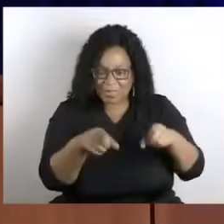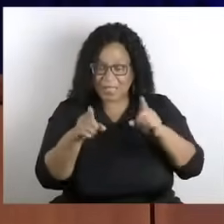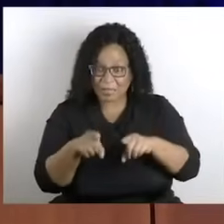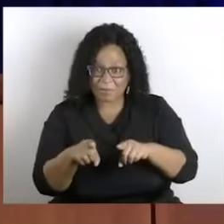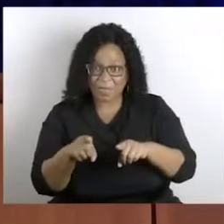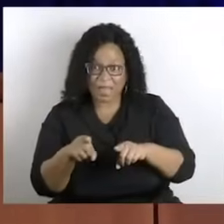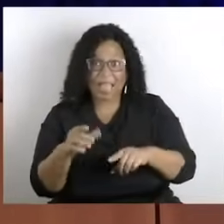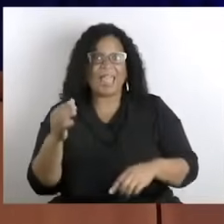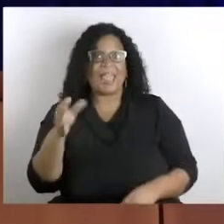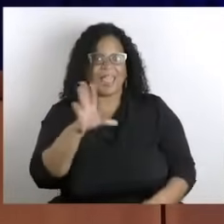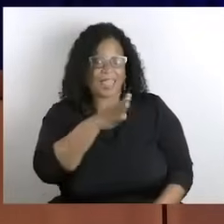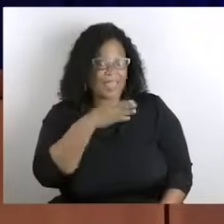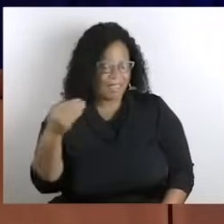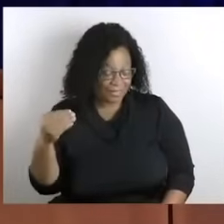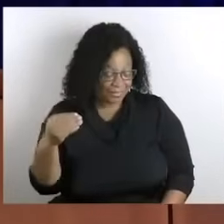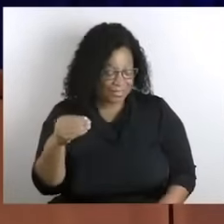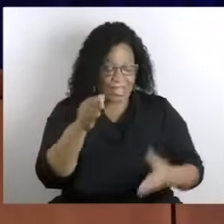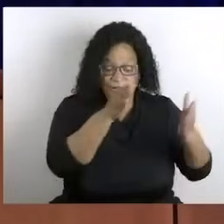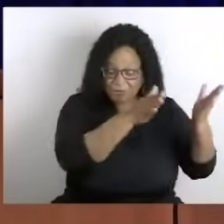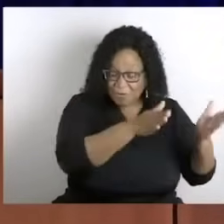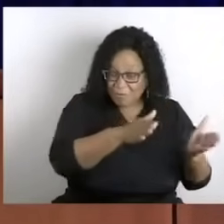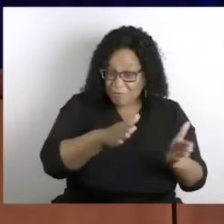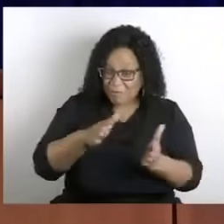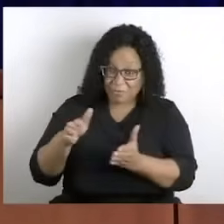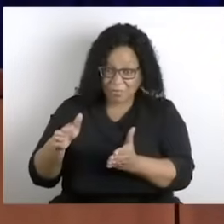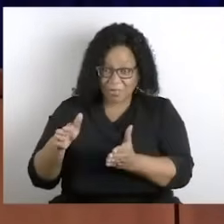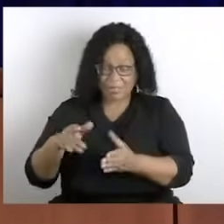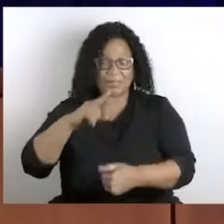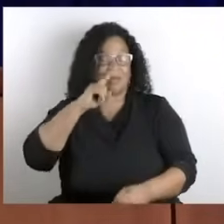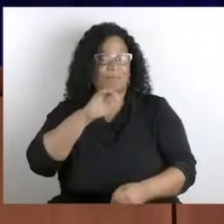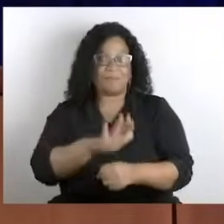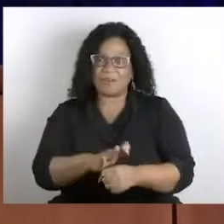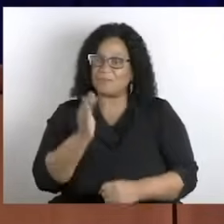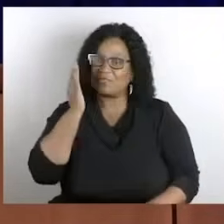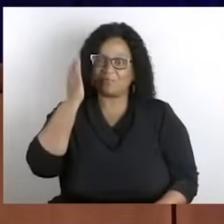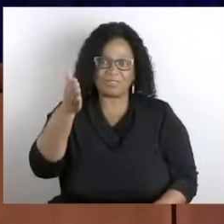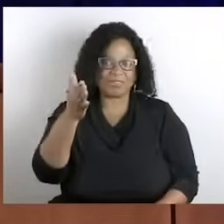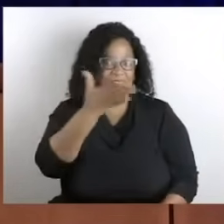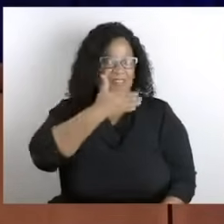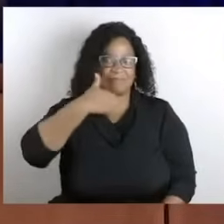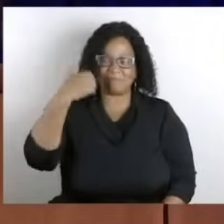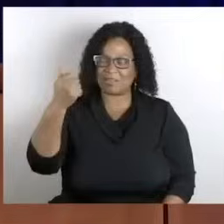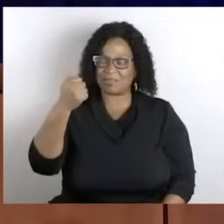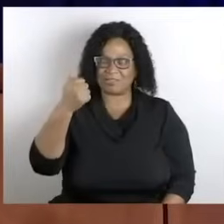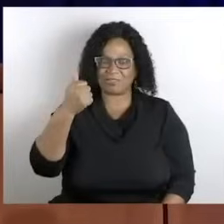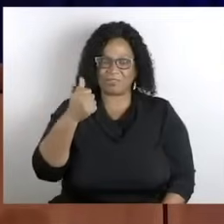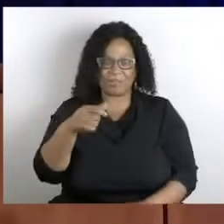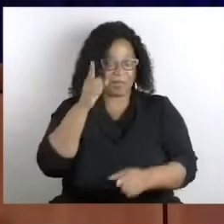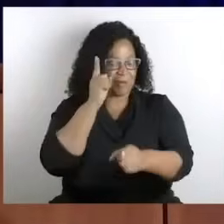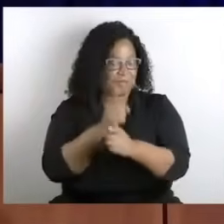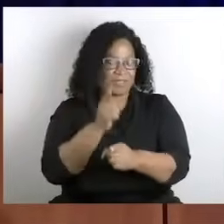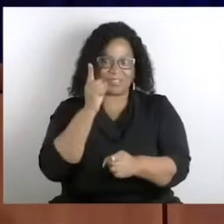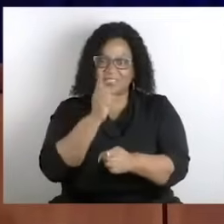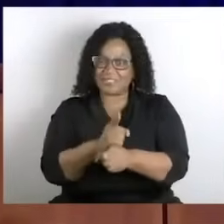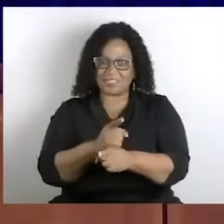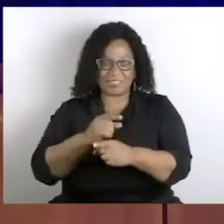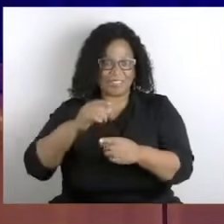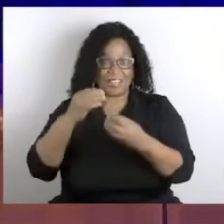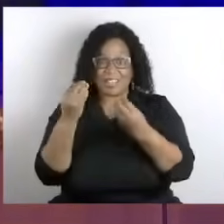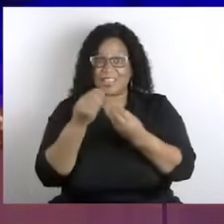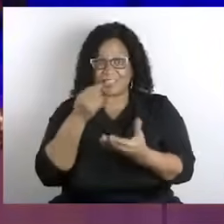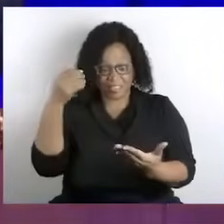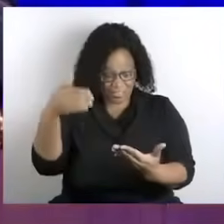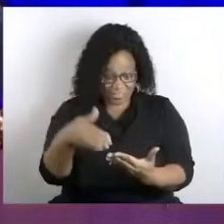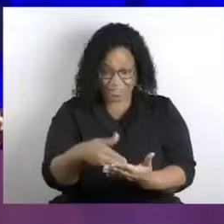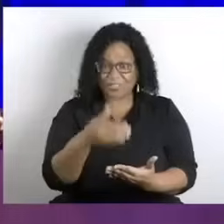plan to give you a promised future that's better than what you're dealing with right now. Oh, brothers and sisters, that's the good news of the